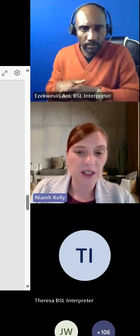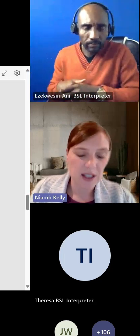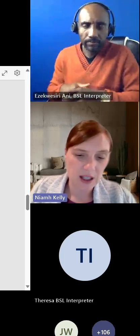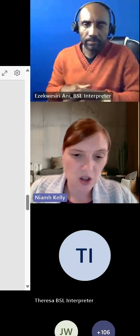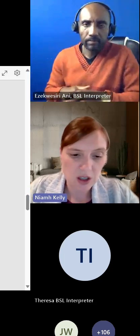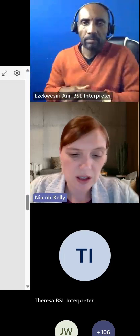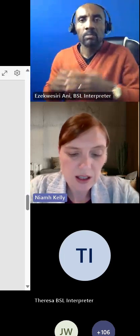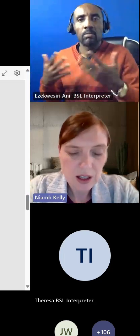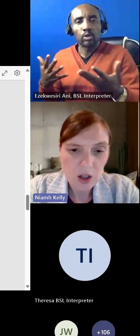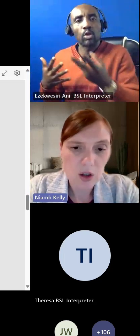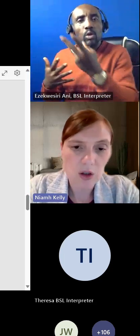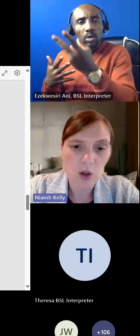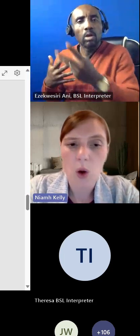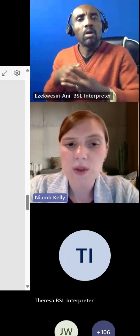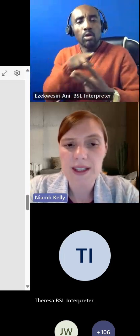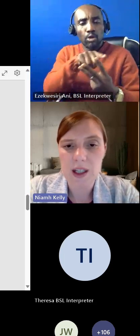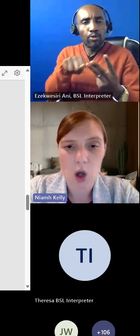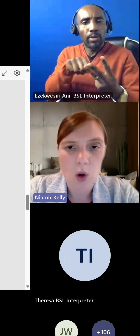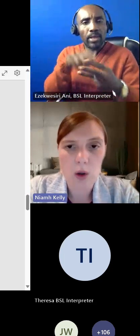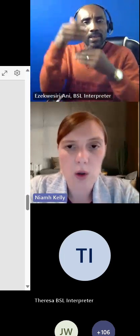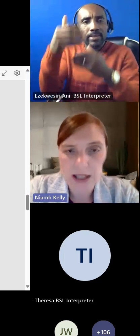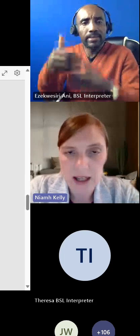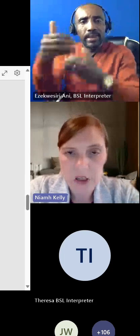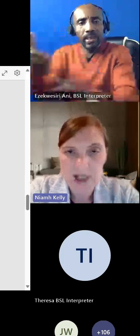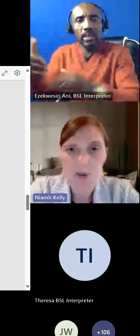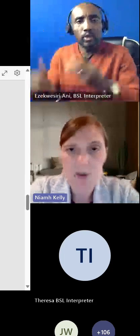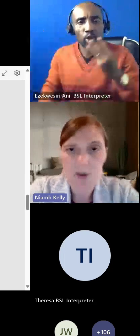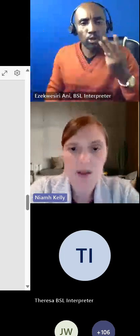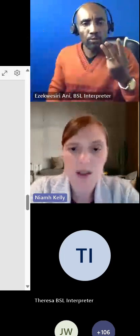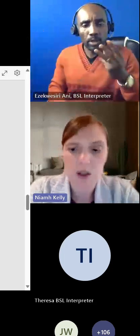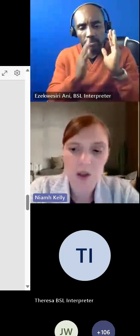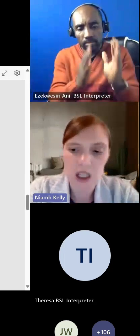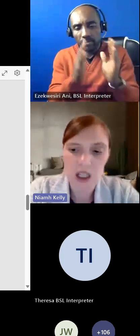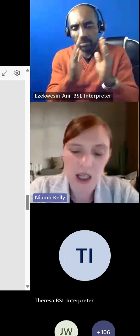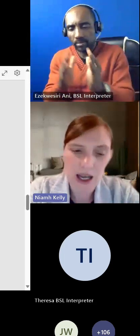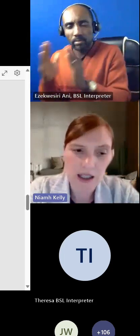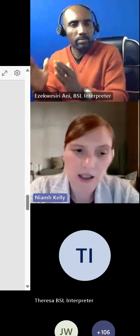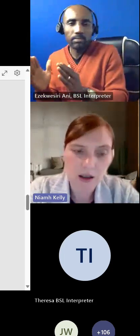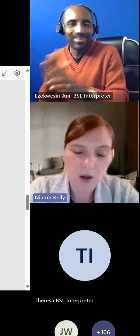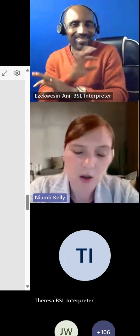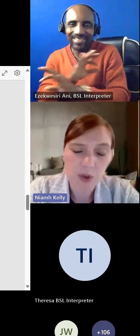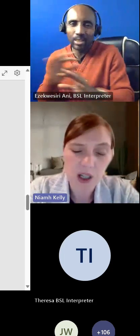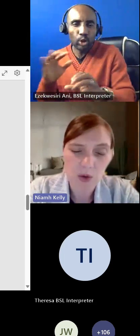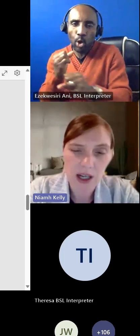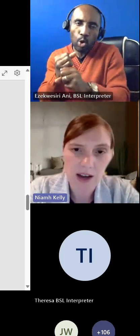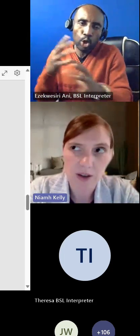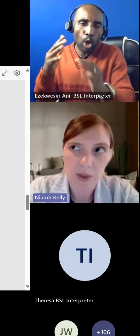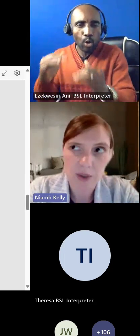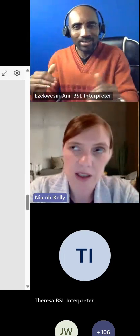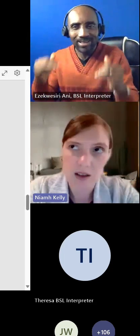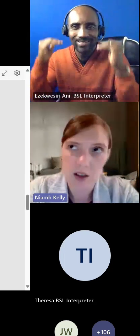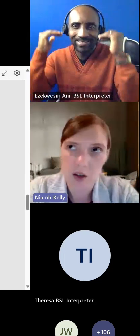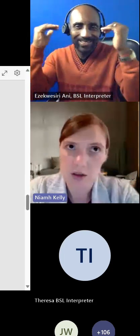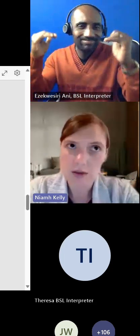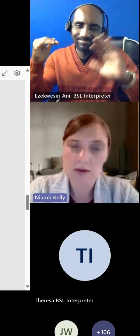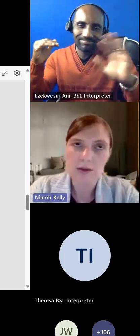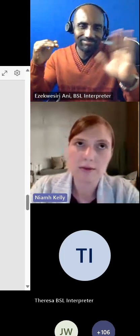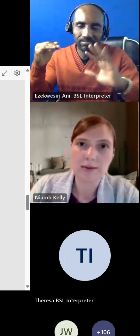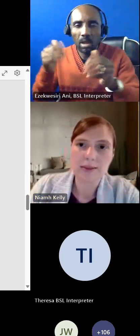have is 3 stages. You won't see a gold standard here because I don't think any company will ever